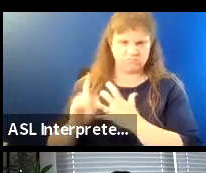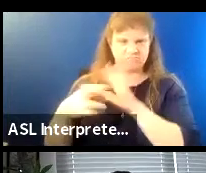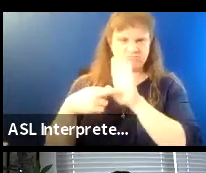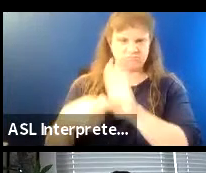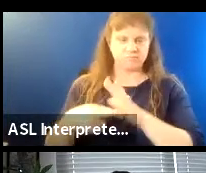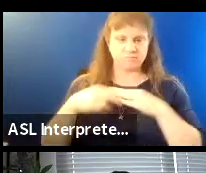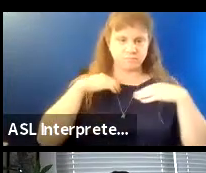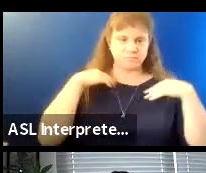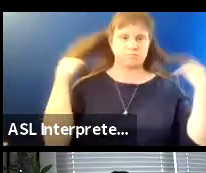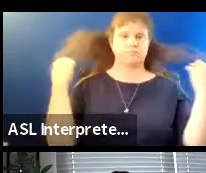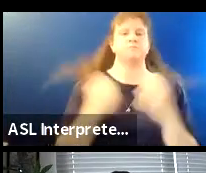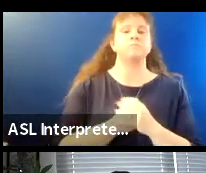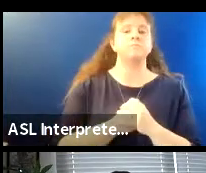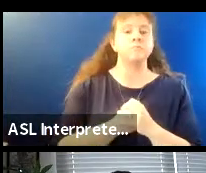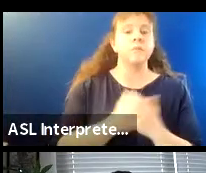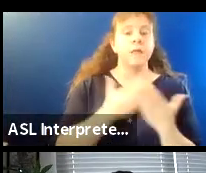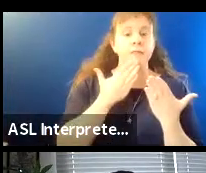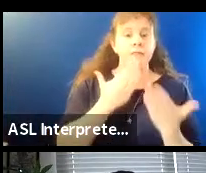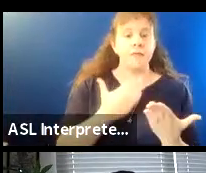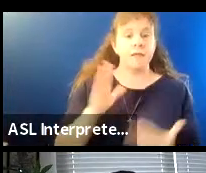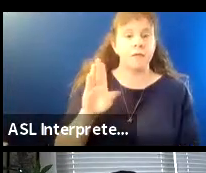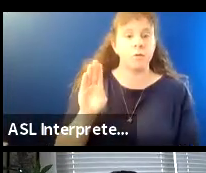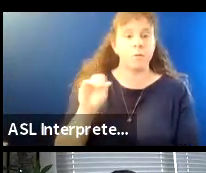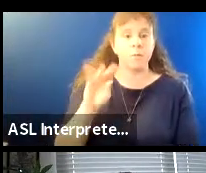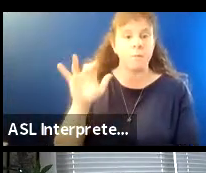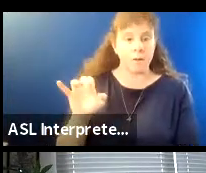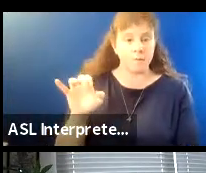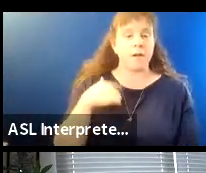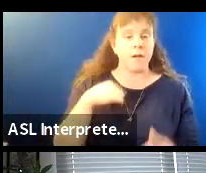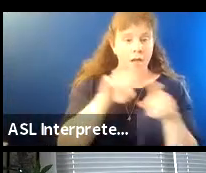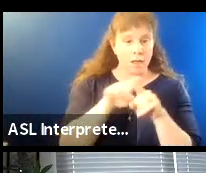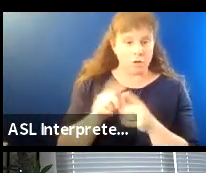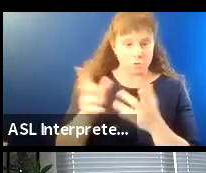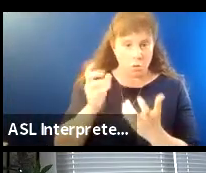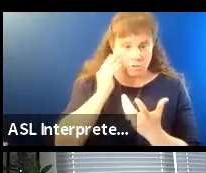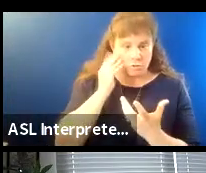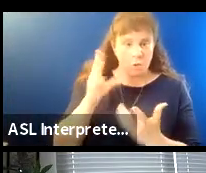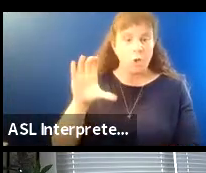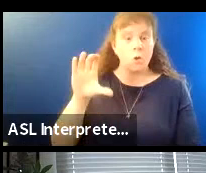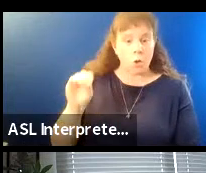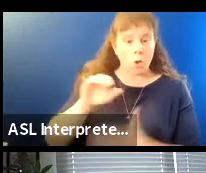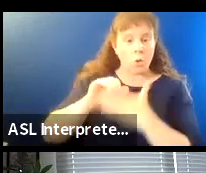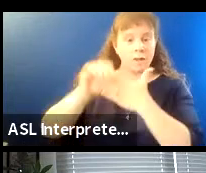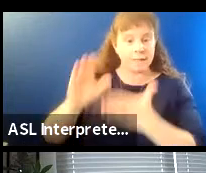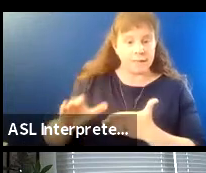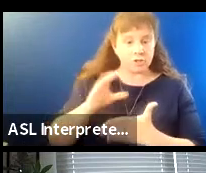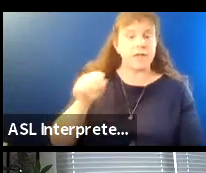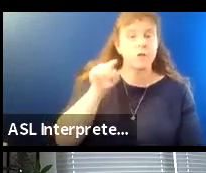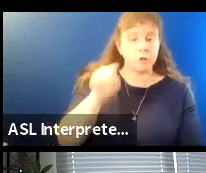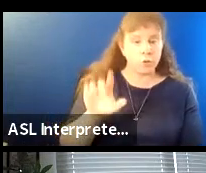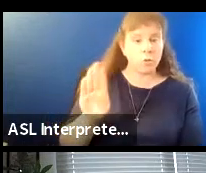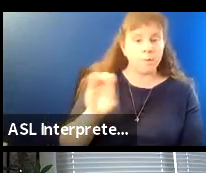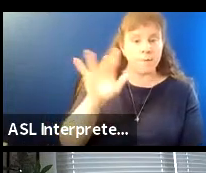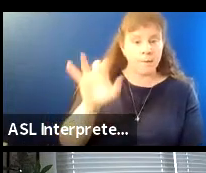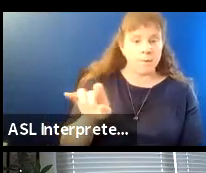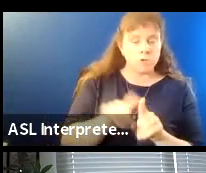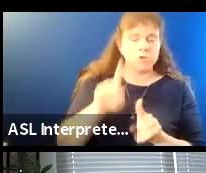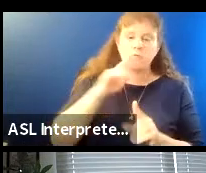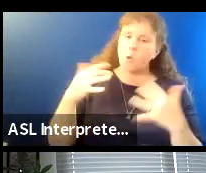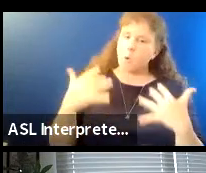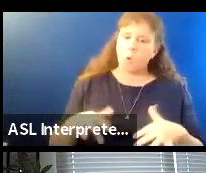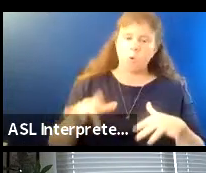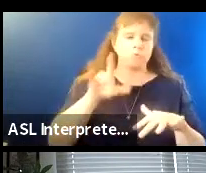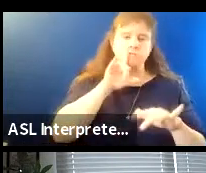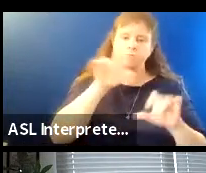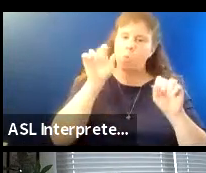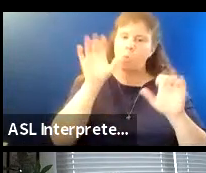Thank you, Bobby. Really want to echo our appreciation to our co-leaders and to you, Bobby, for the tremendous effort in